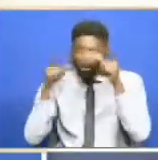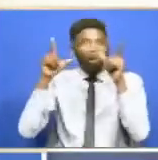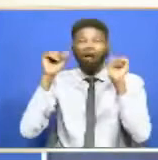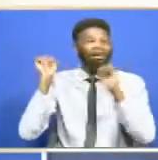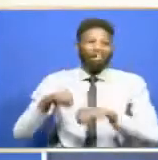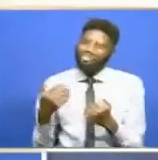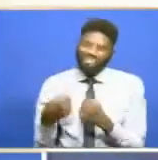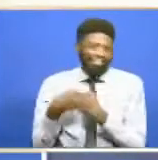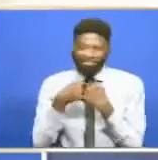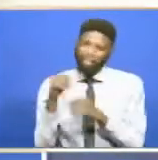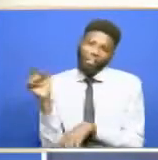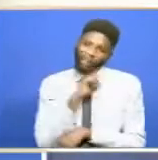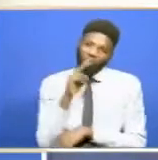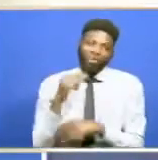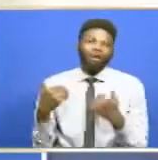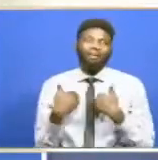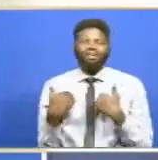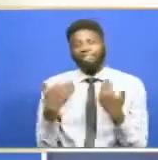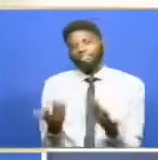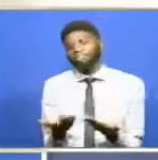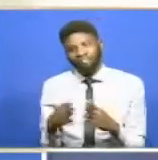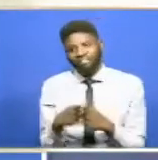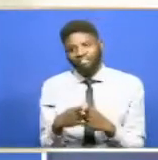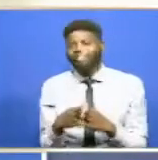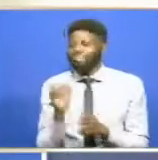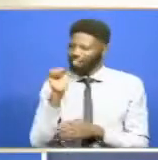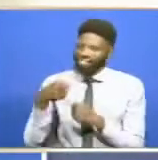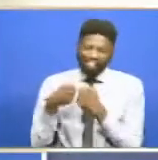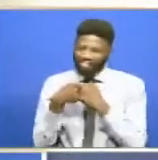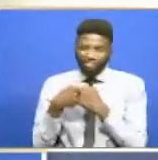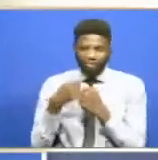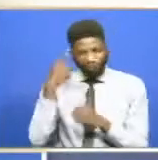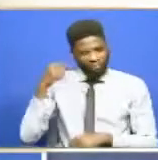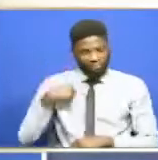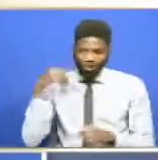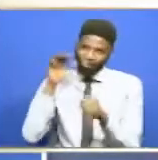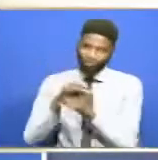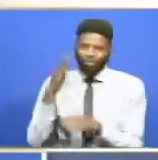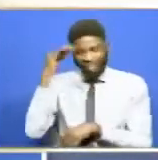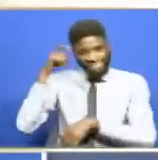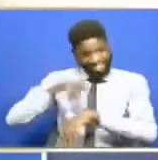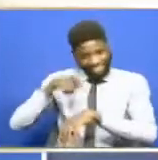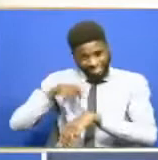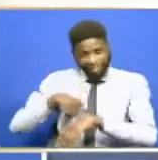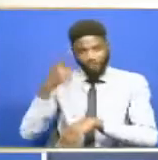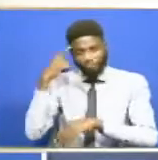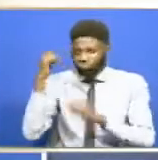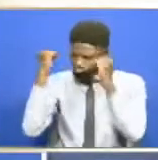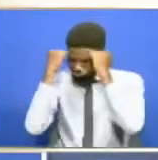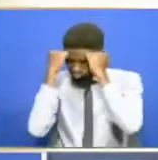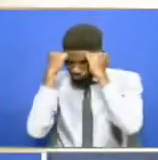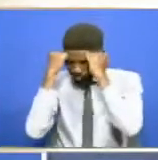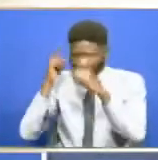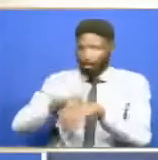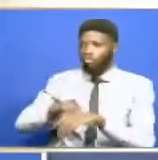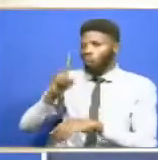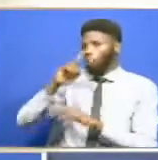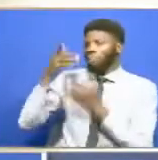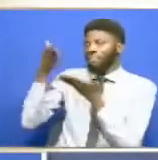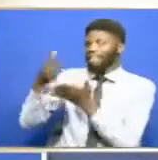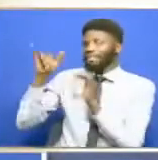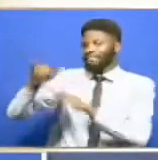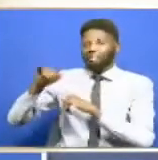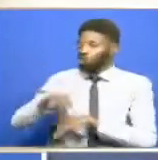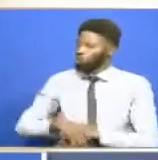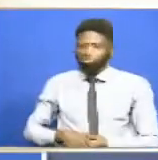been challenging, and yeah, challenging to me, mm-hmm. because the time of getting to study at home, it's